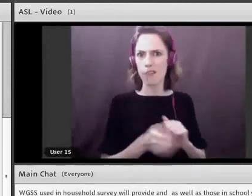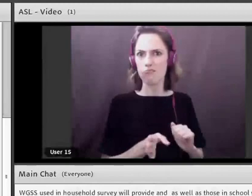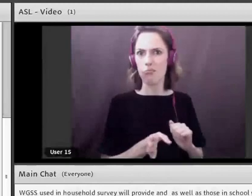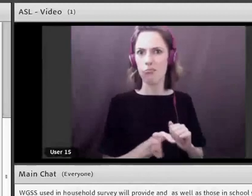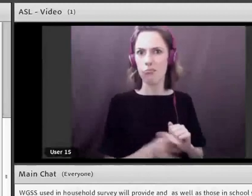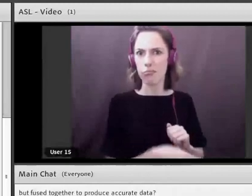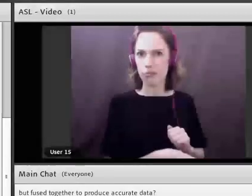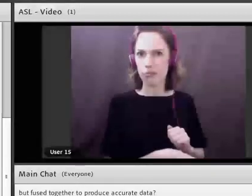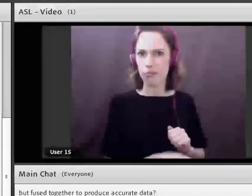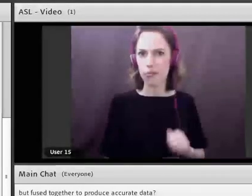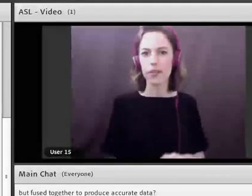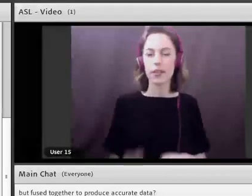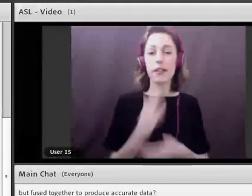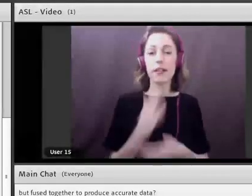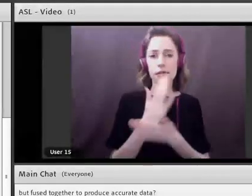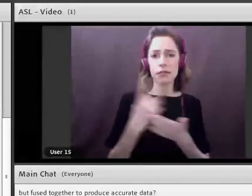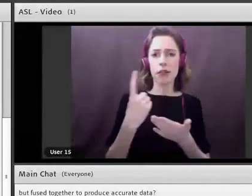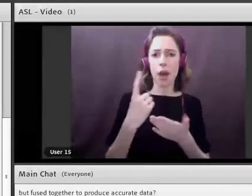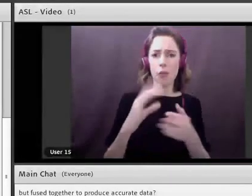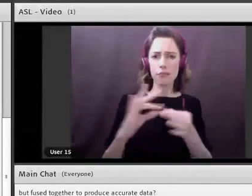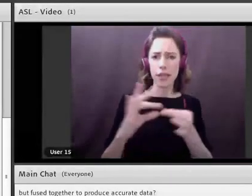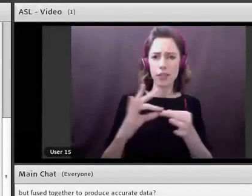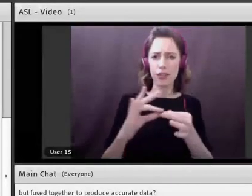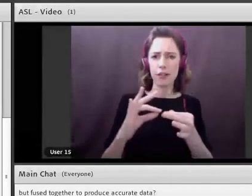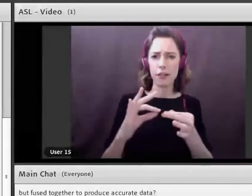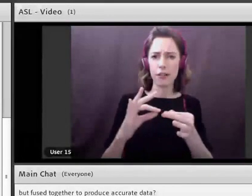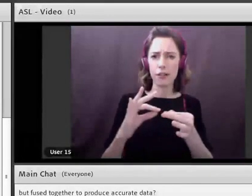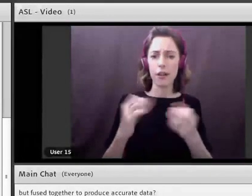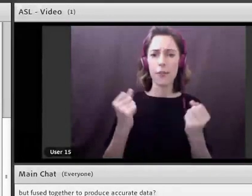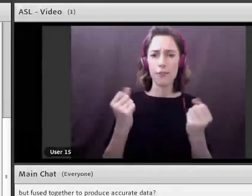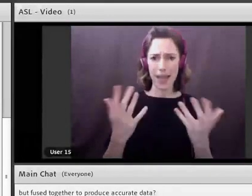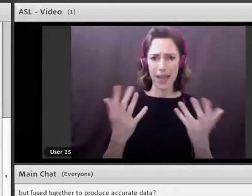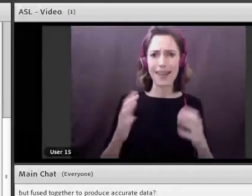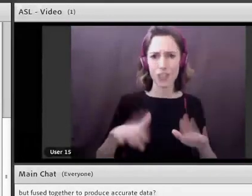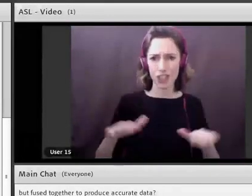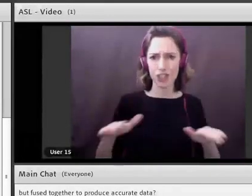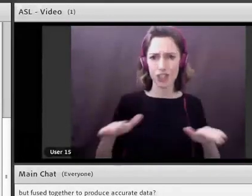one disability, and I believe that that's true, and